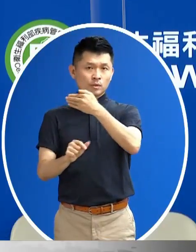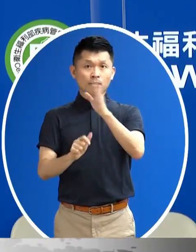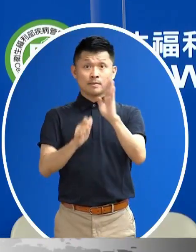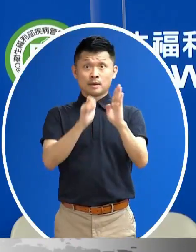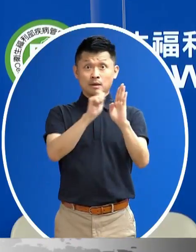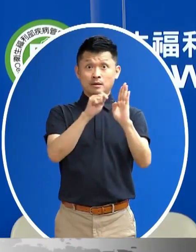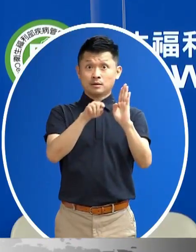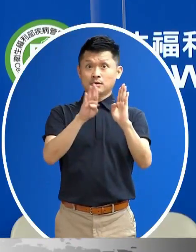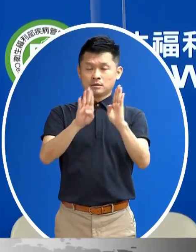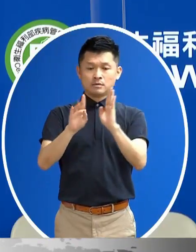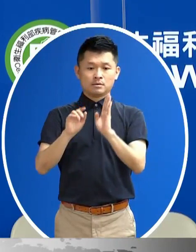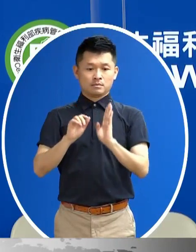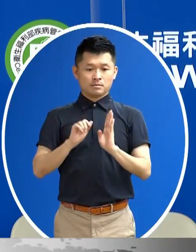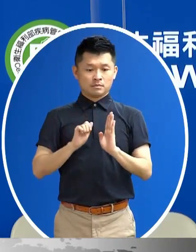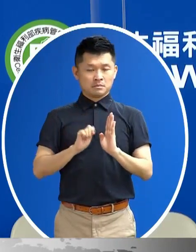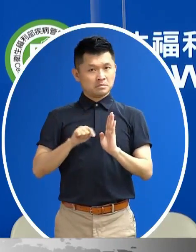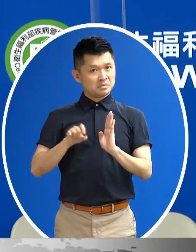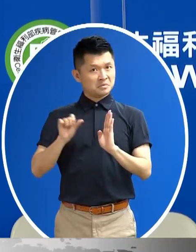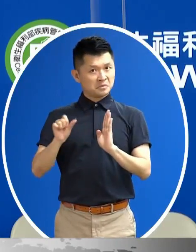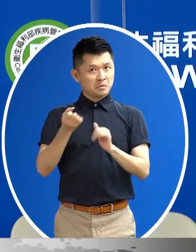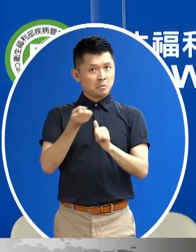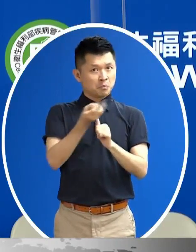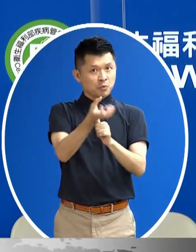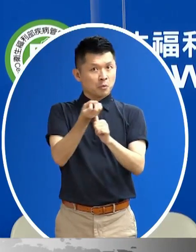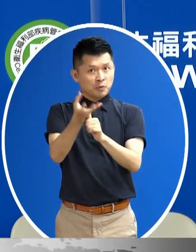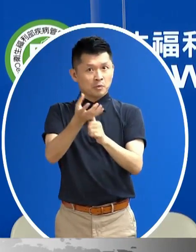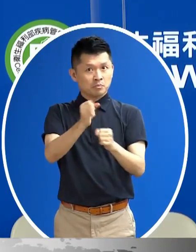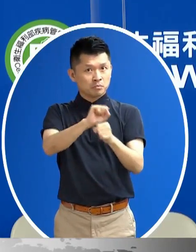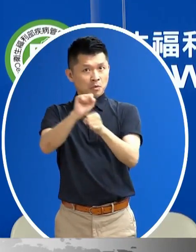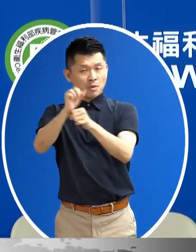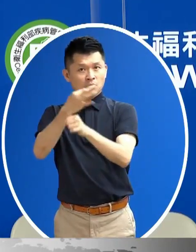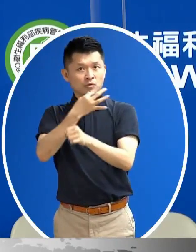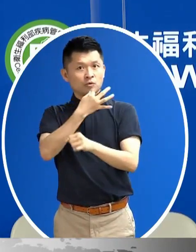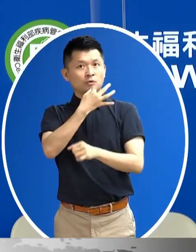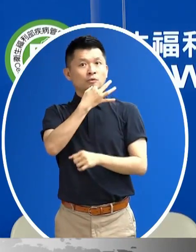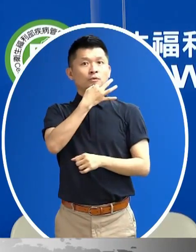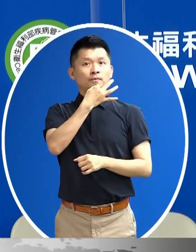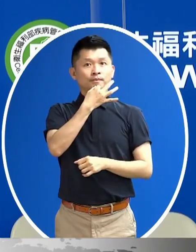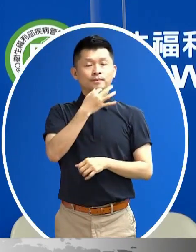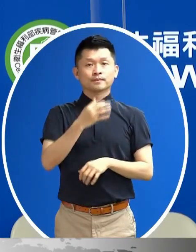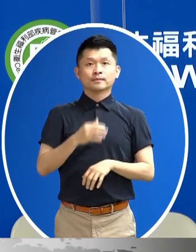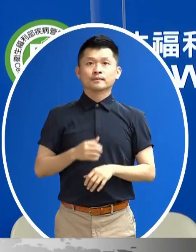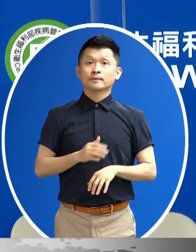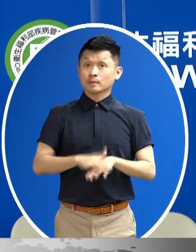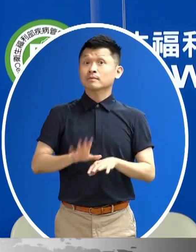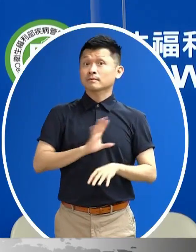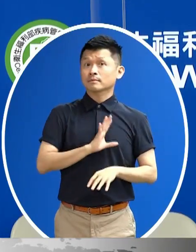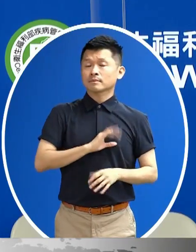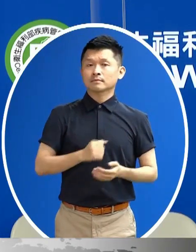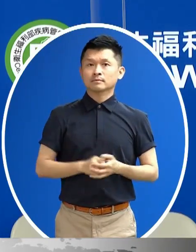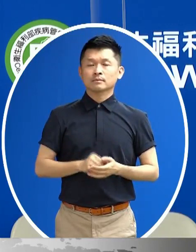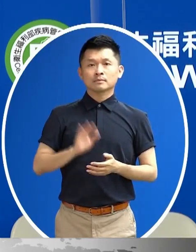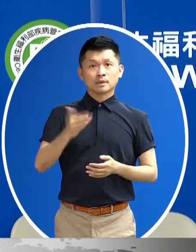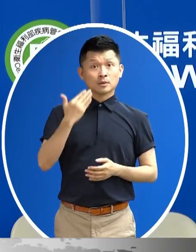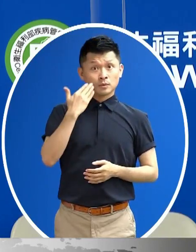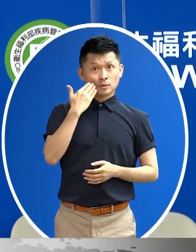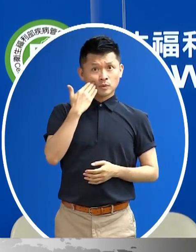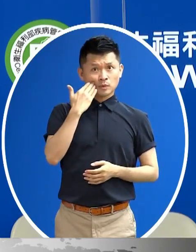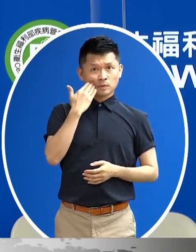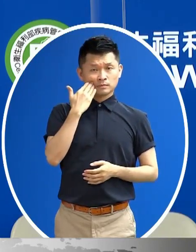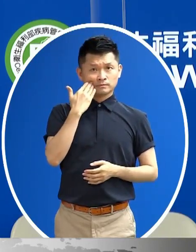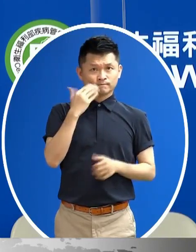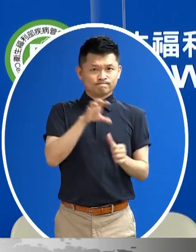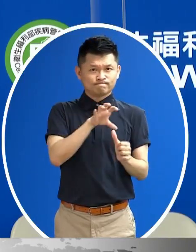and September, we might see a small spike in cases due to BA4 and BA5. If we continue in the current trajectory, with case